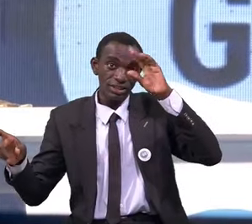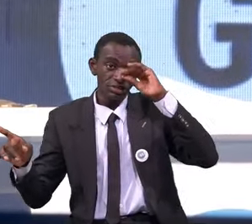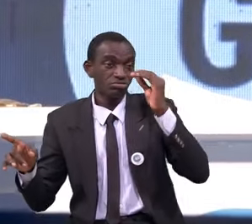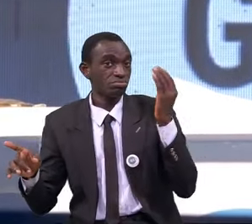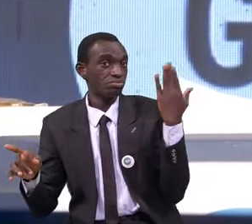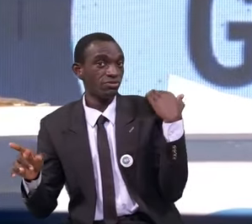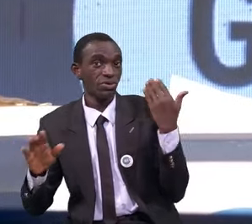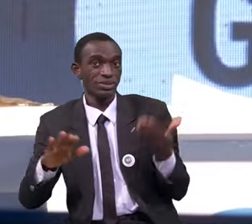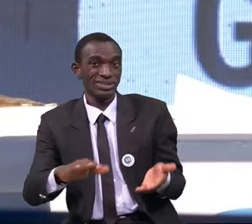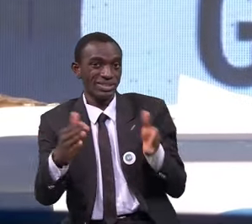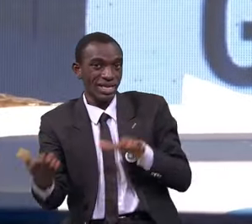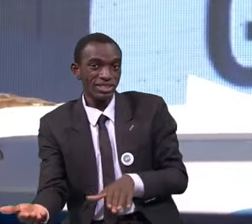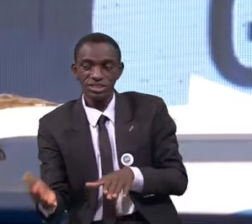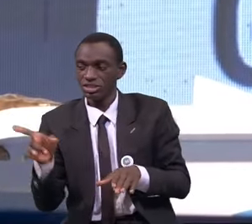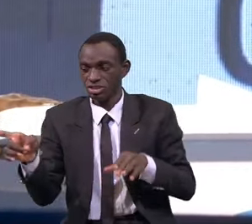up